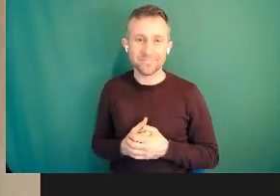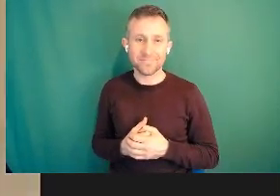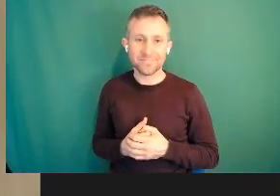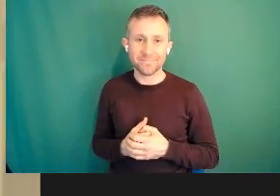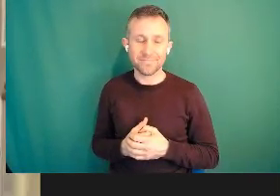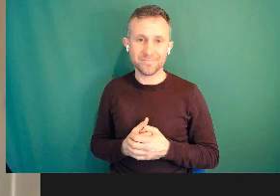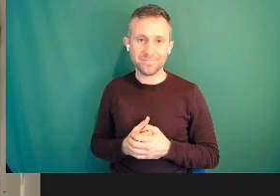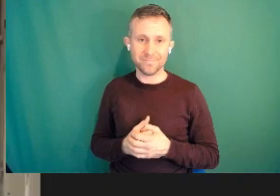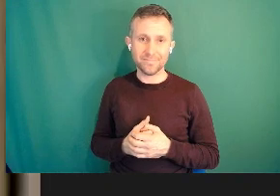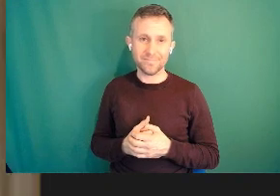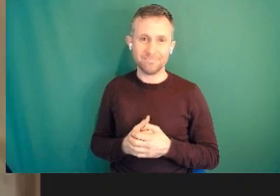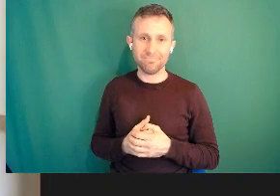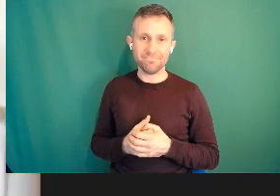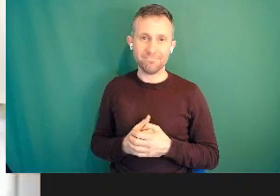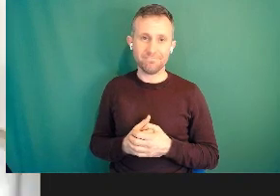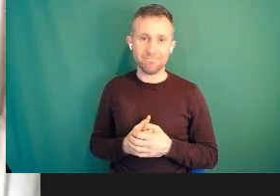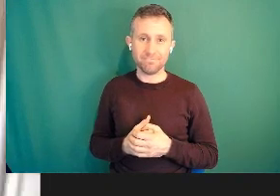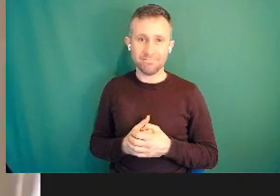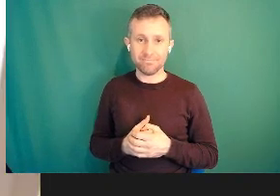Looking along the